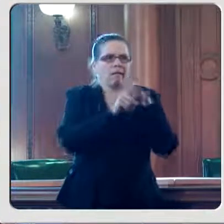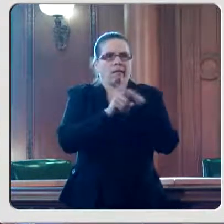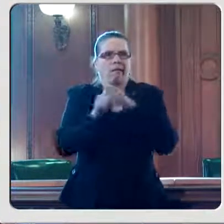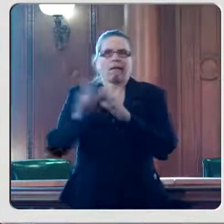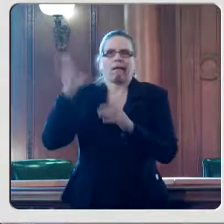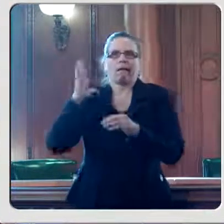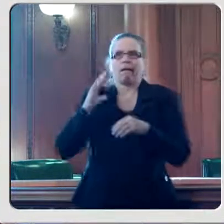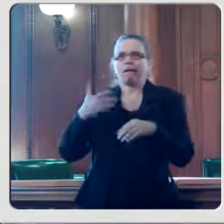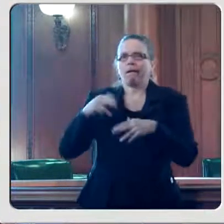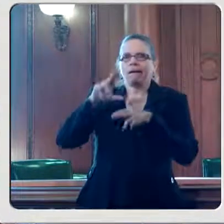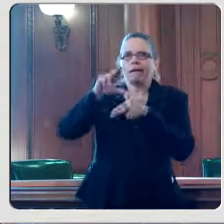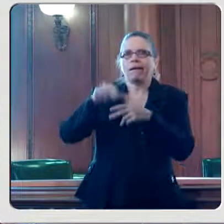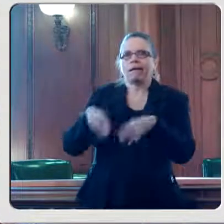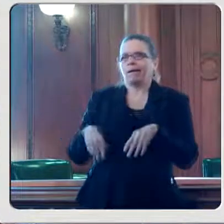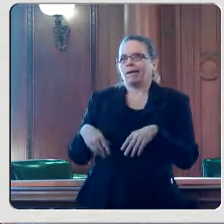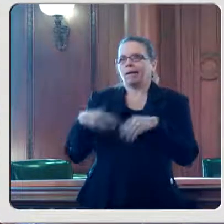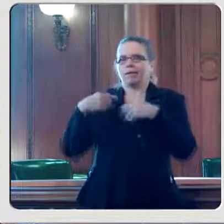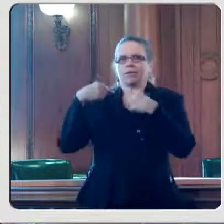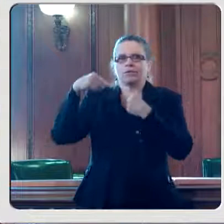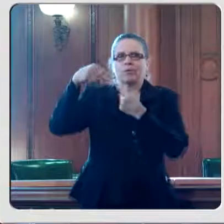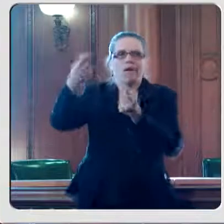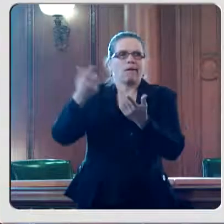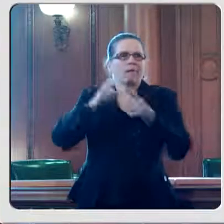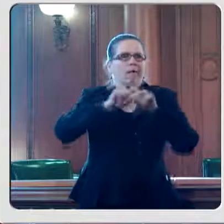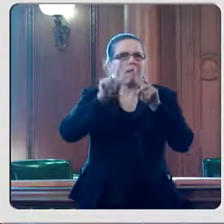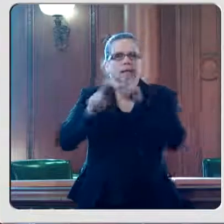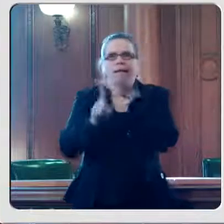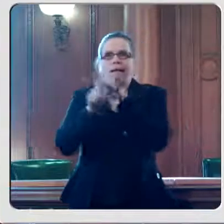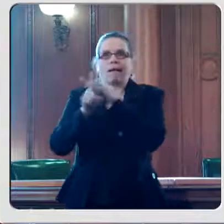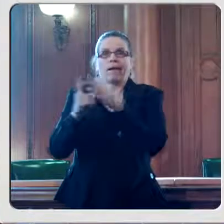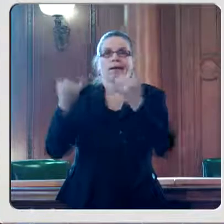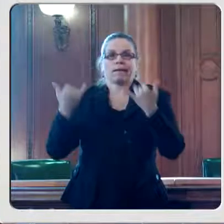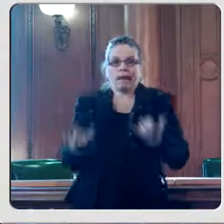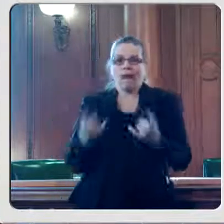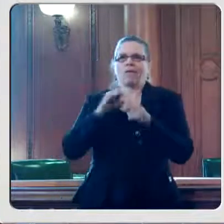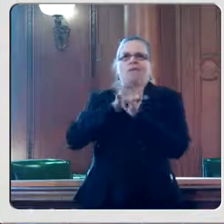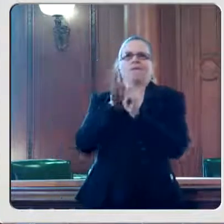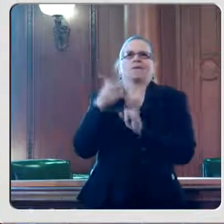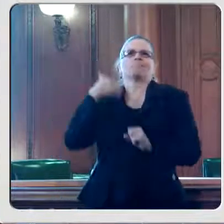week, in the honoring President's Day,